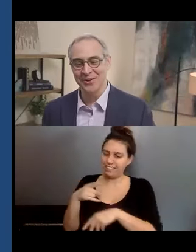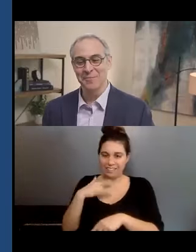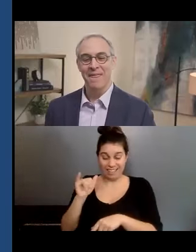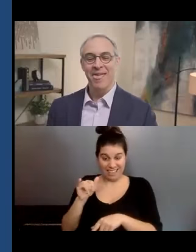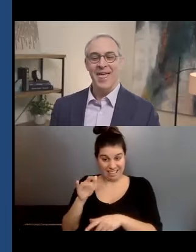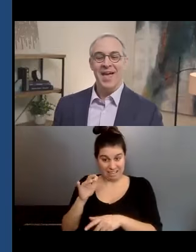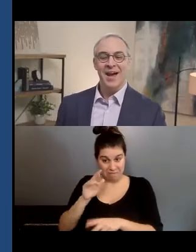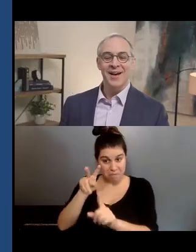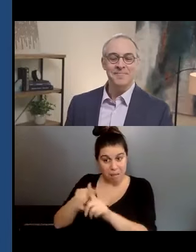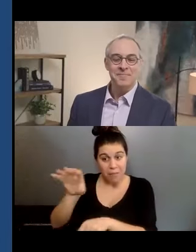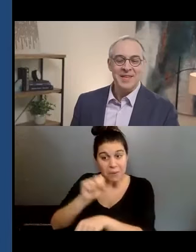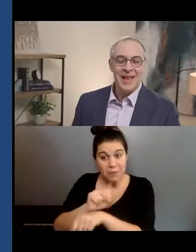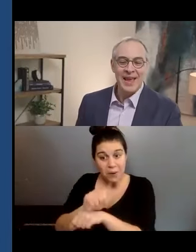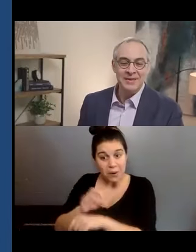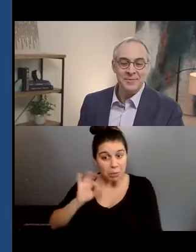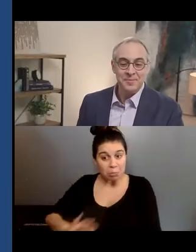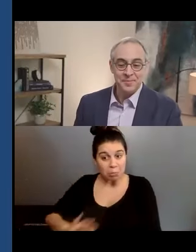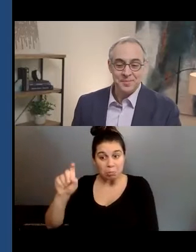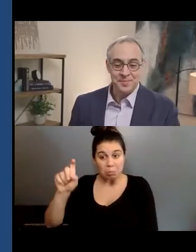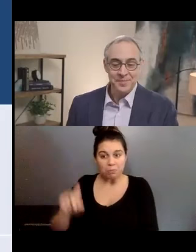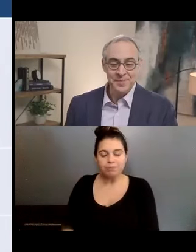work?